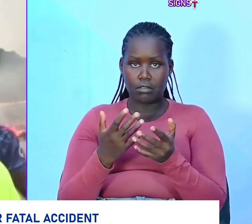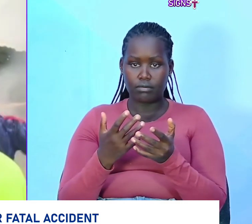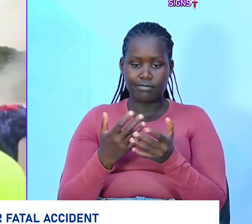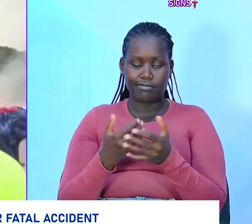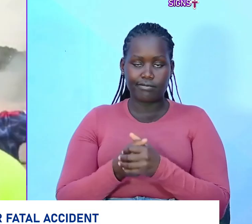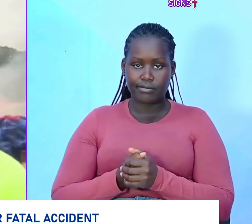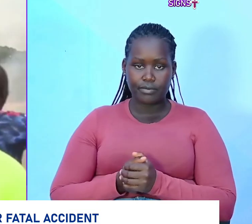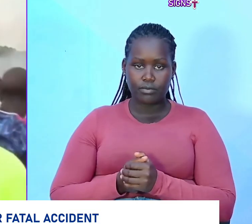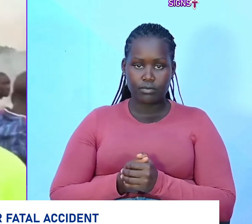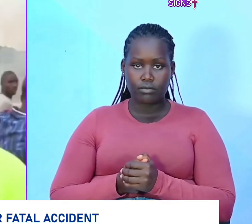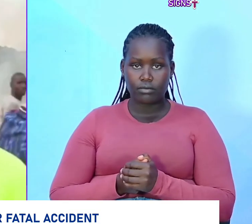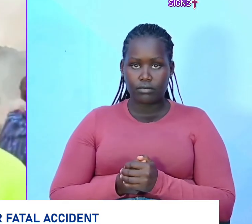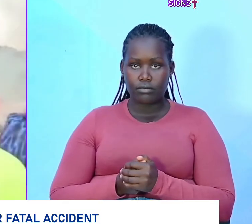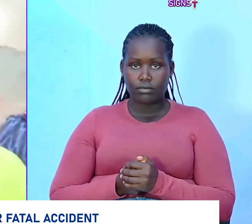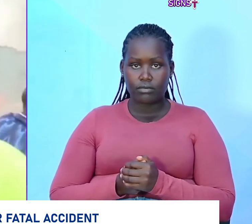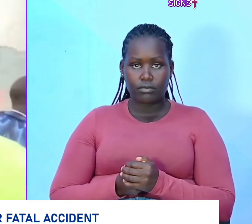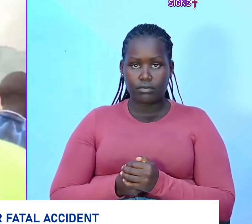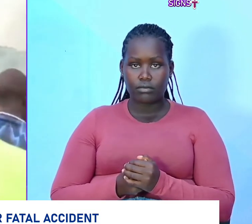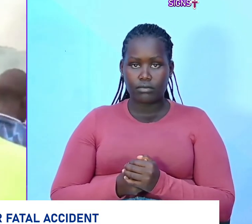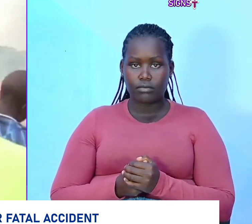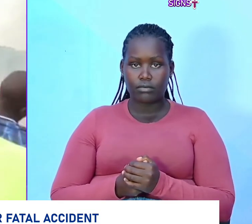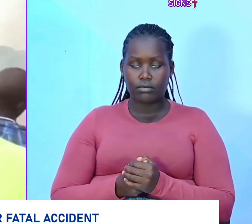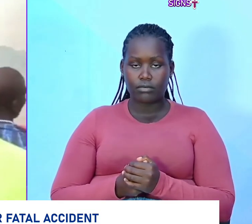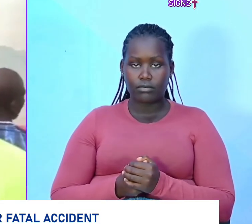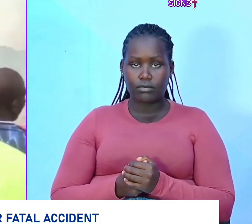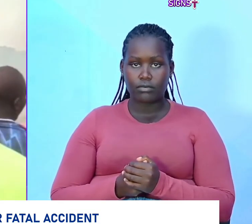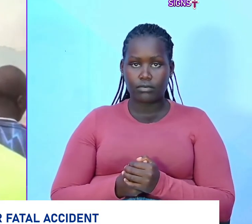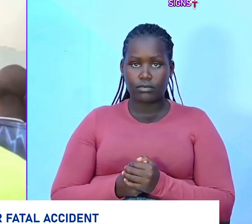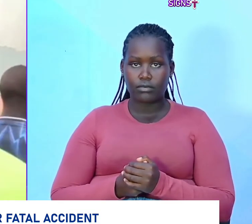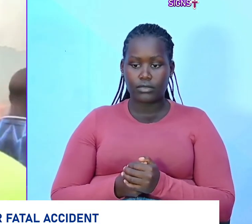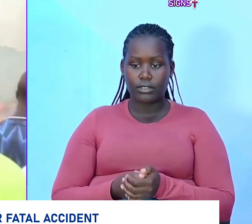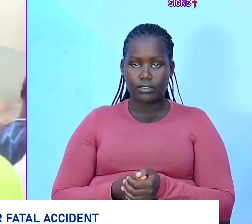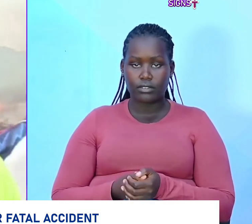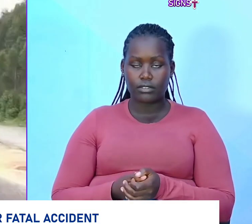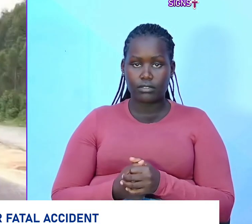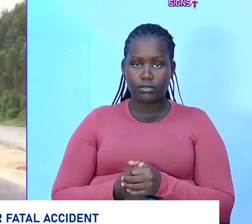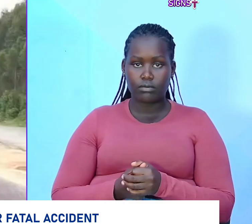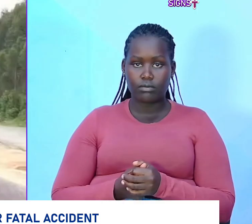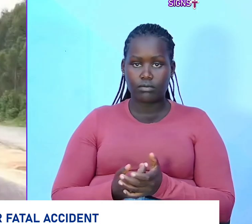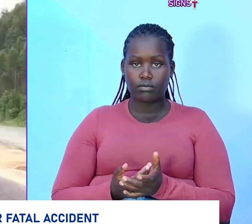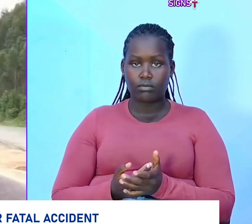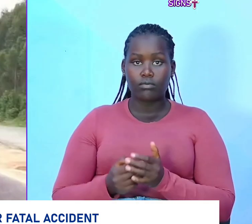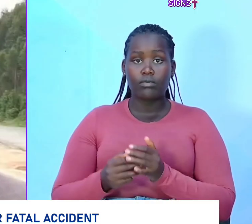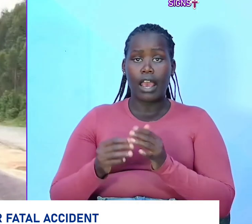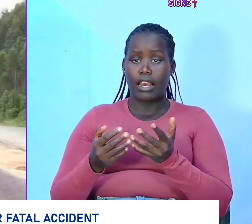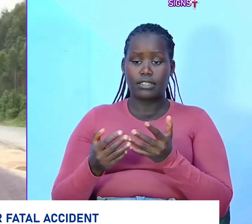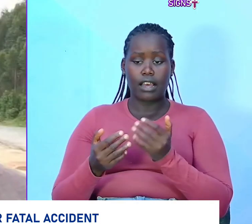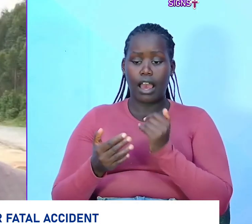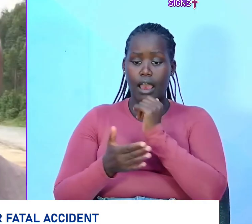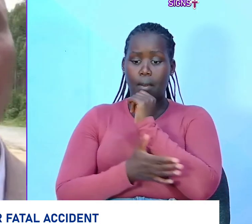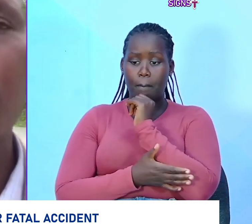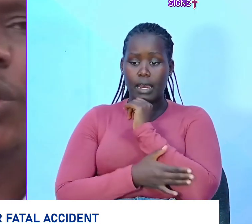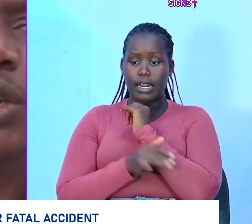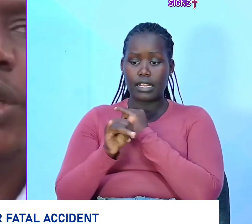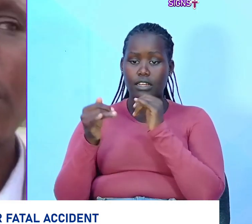peke yake. Mwaka mmoja. Sasa nauliza upande wa huku atachukua tena mwaka mwingine mmoja na hata upande hajabadiza. So it is very unfortunate that we have